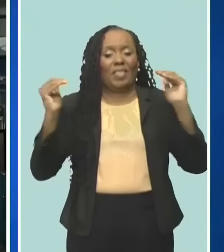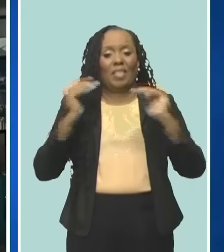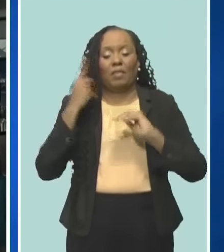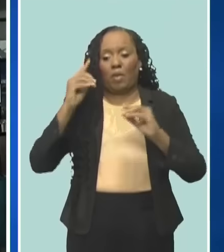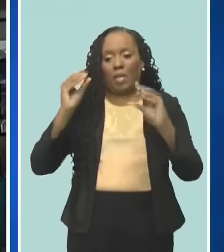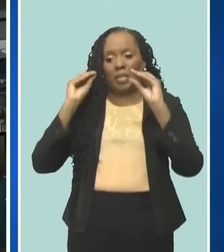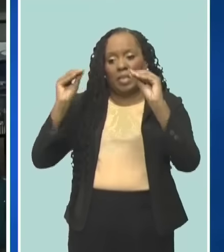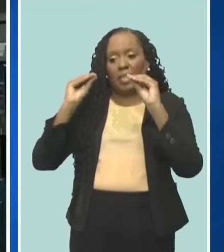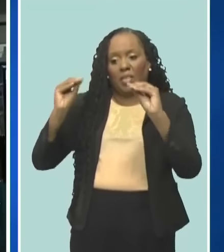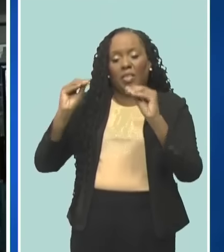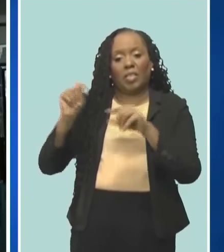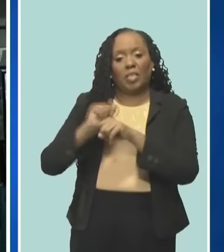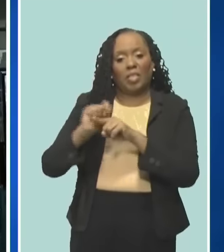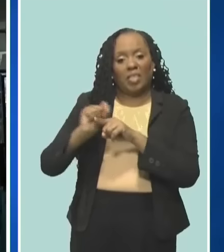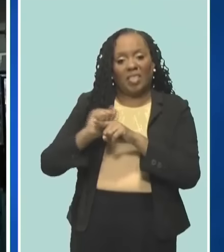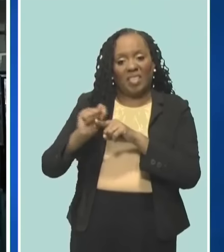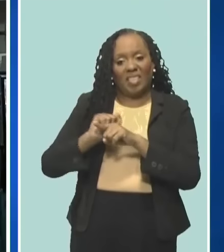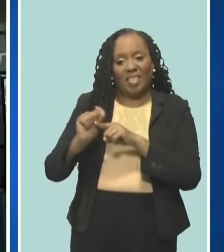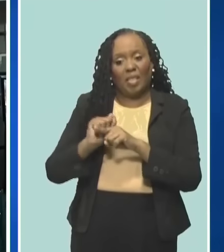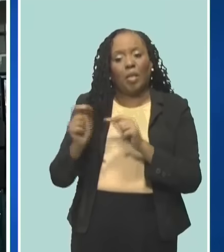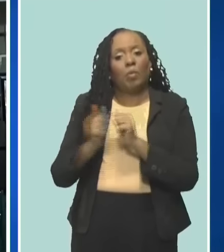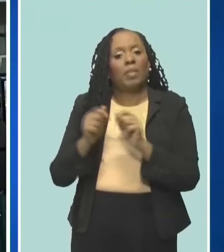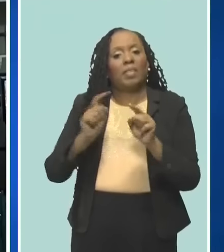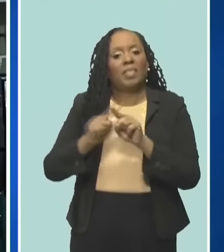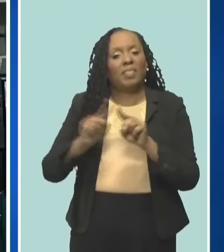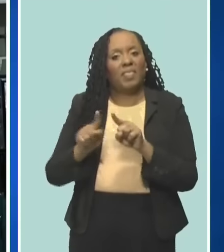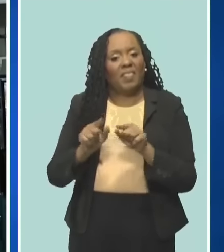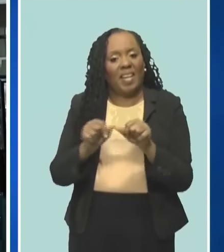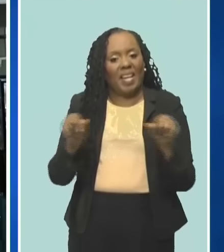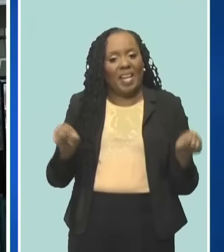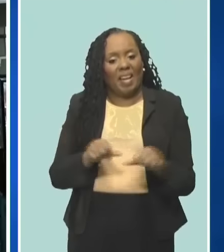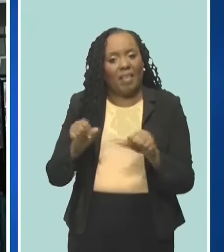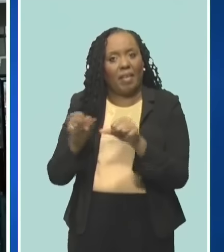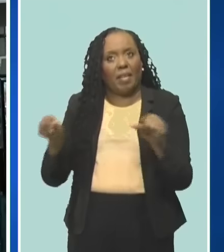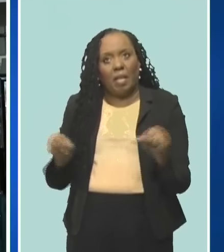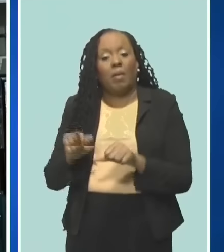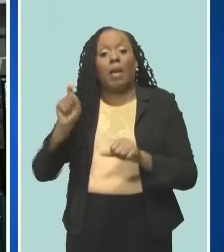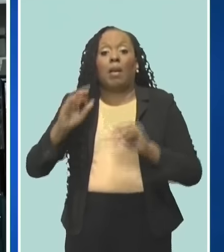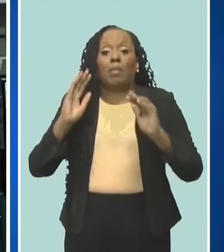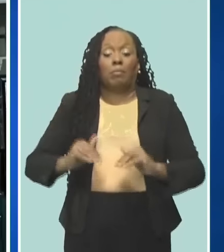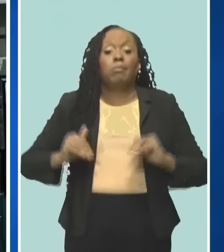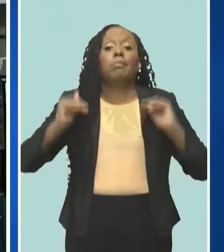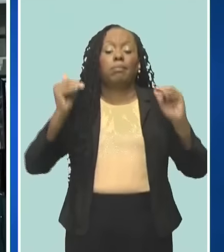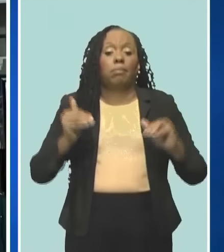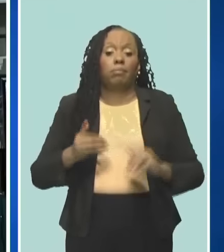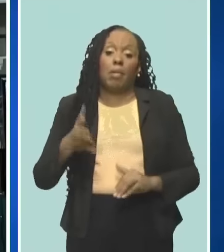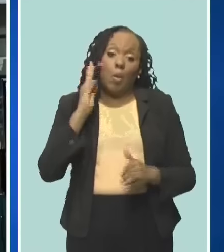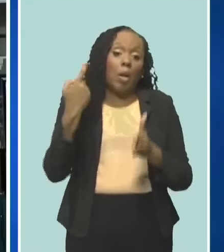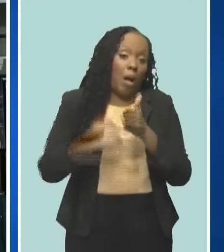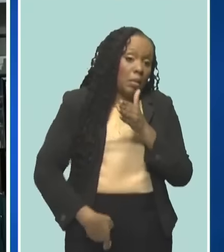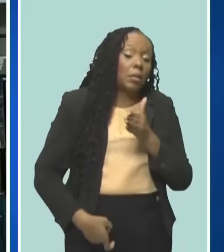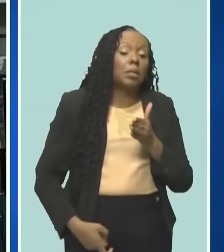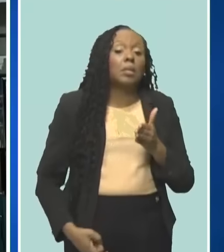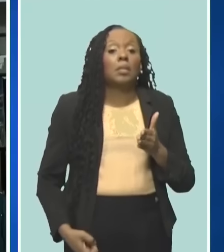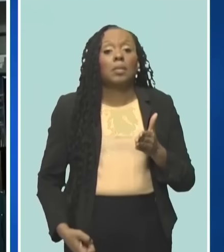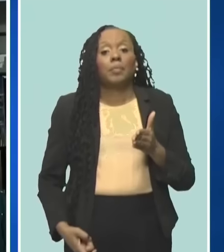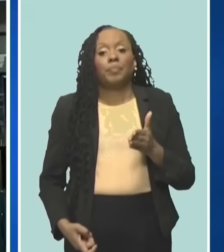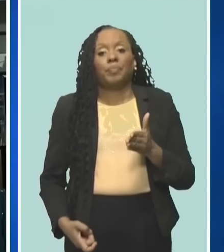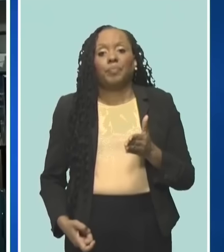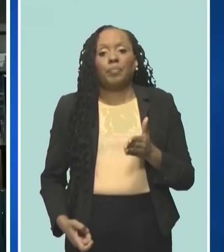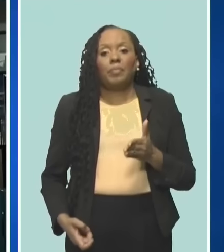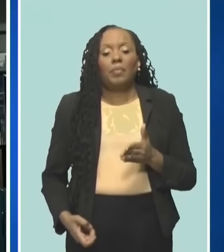training in the competent area. And we have to move that up. That's a cost, because if you have to take people